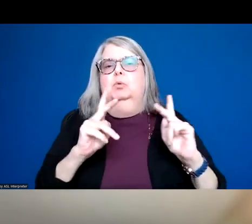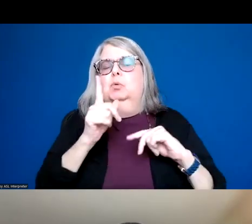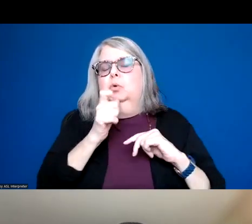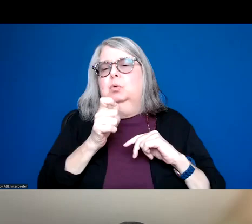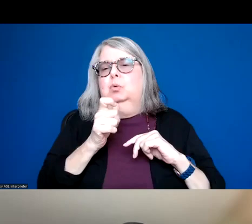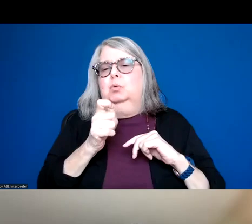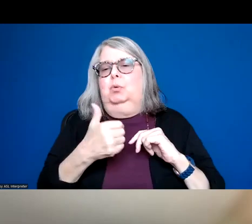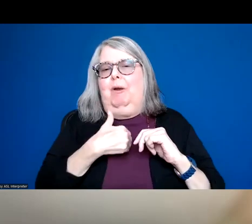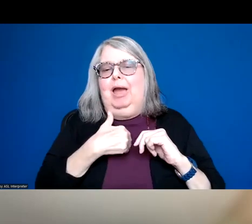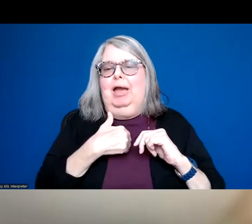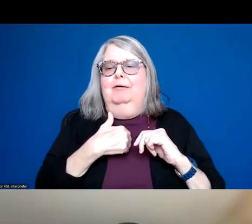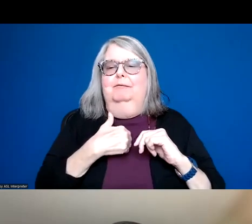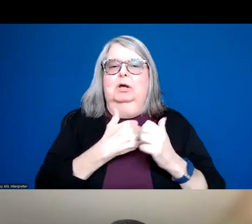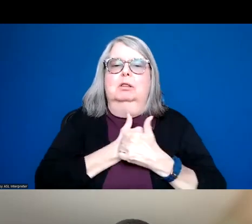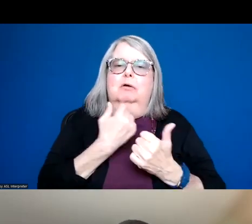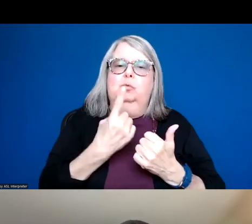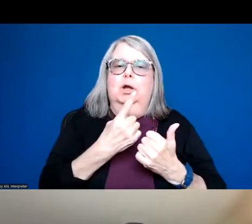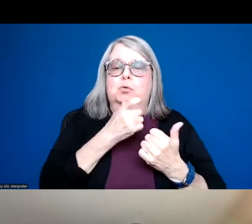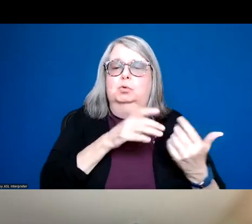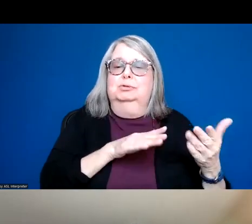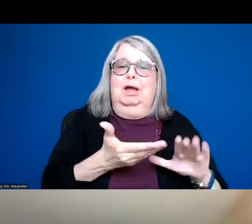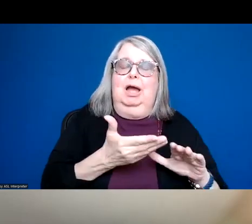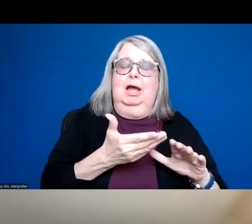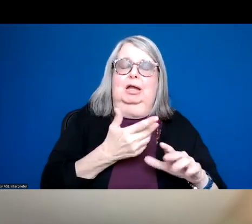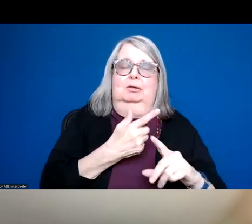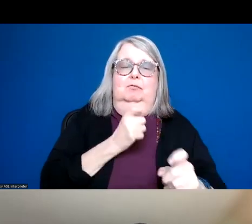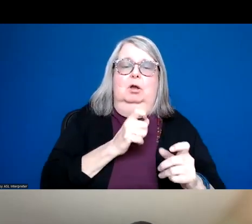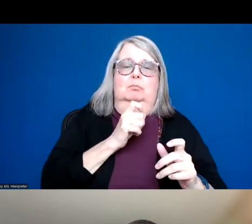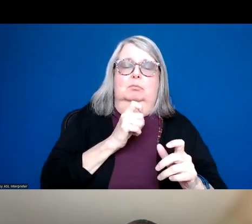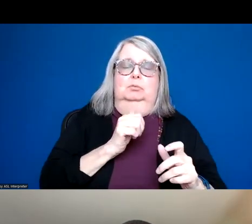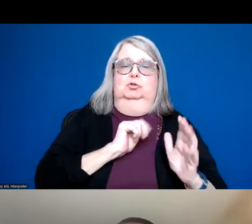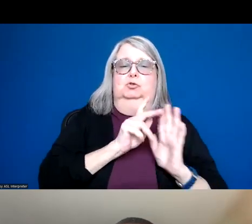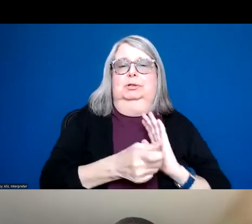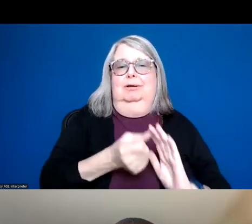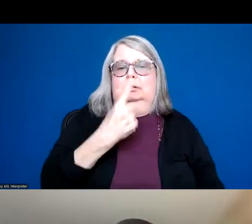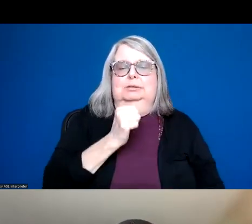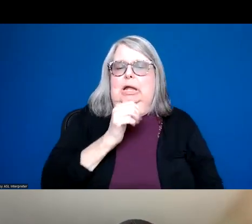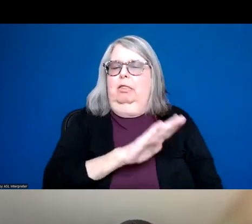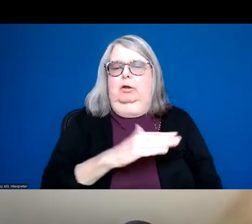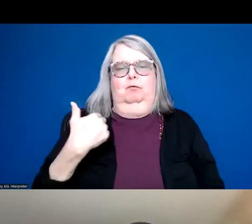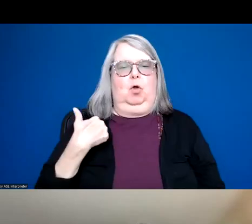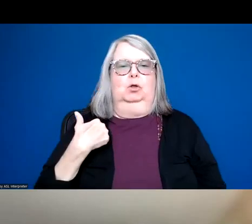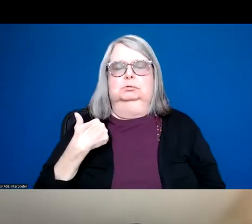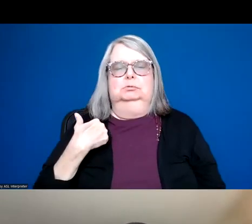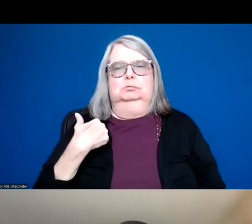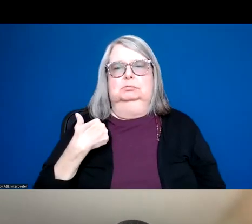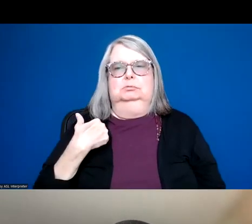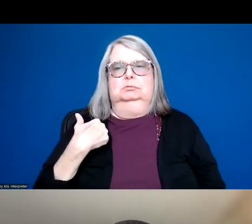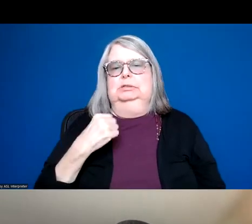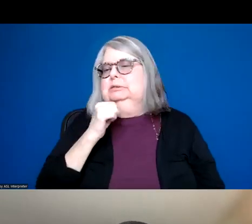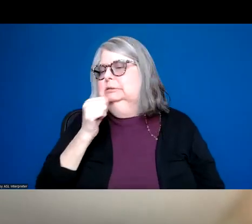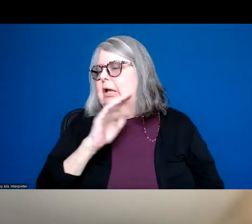have a loved one who has died by suicide to understand that it is not their fault. It is not